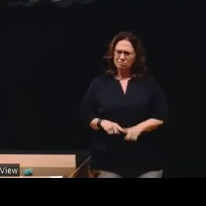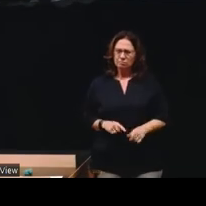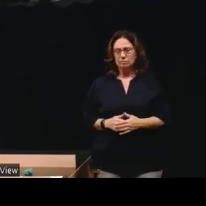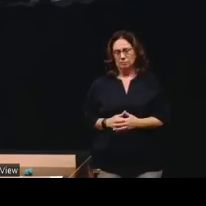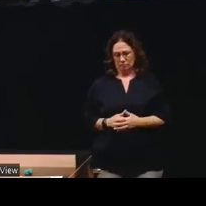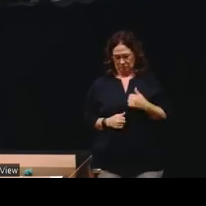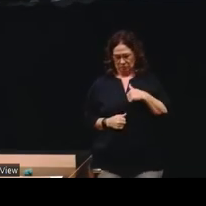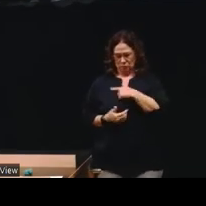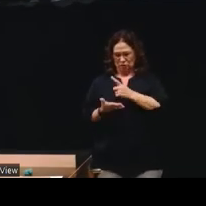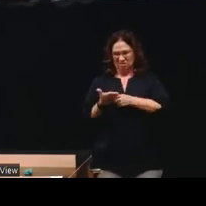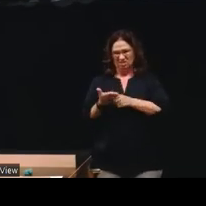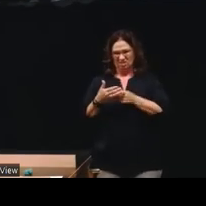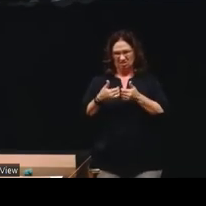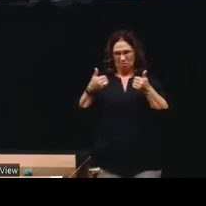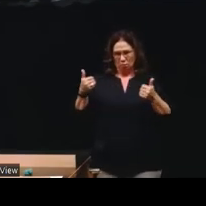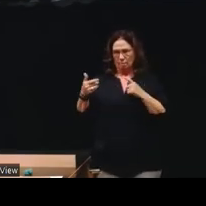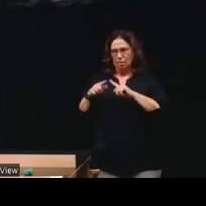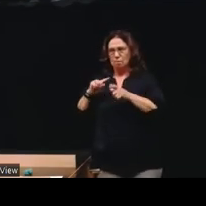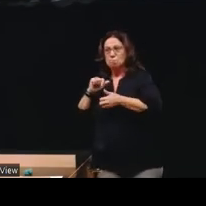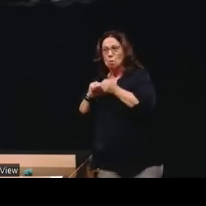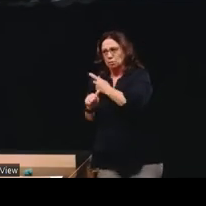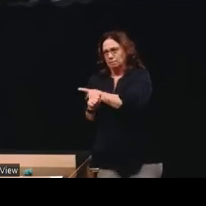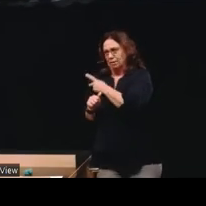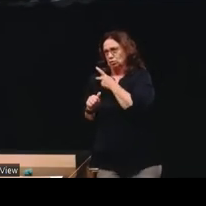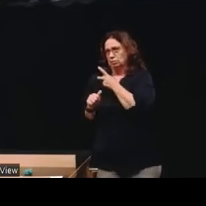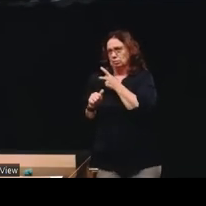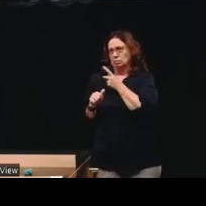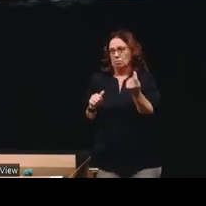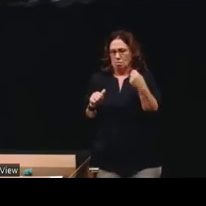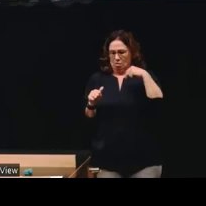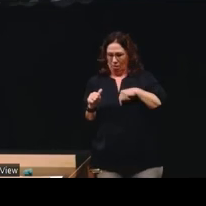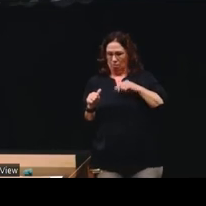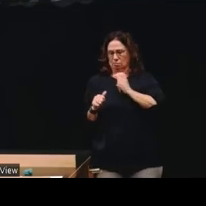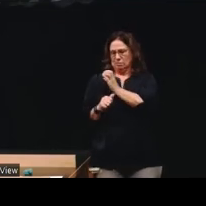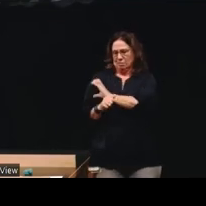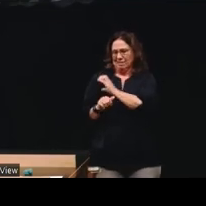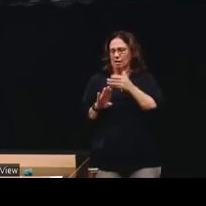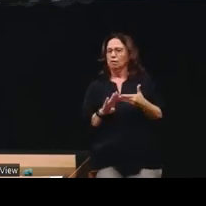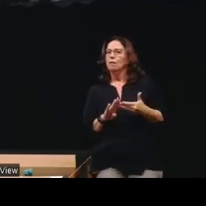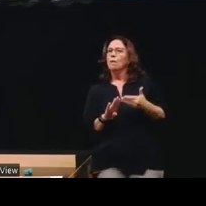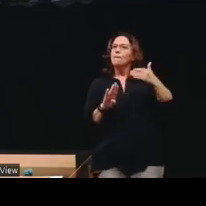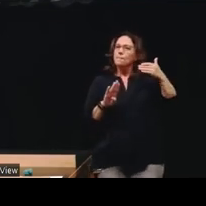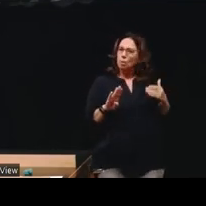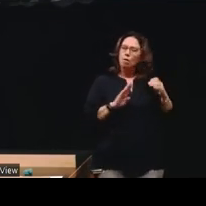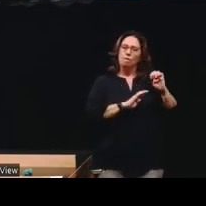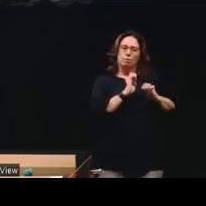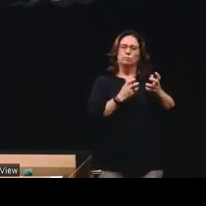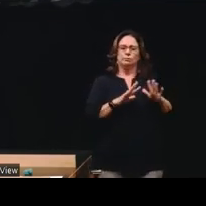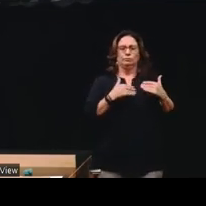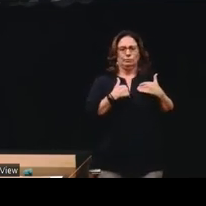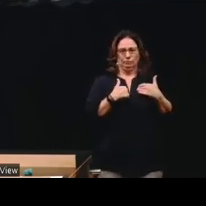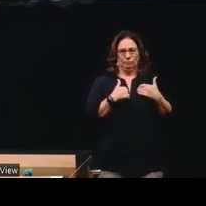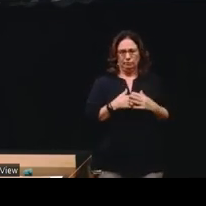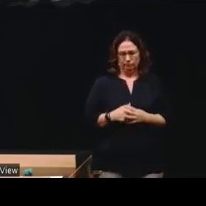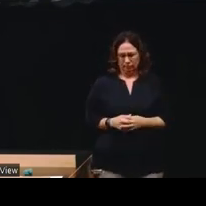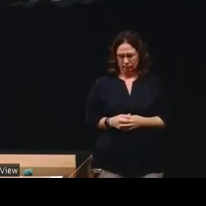talk about that offline, but the majority of patients who come to us have had at least a prior neurologic evaluation somewhere.